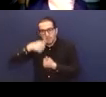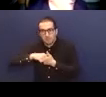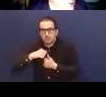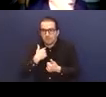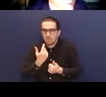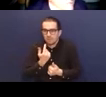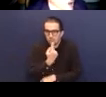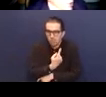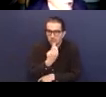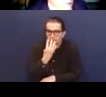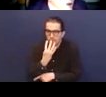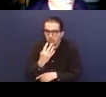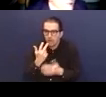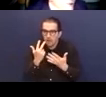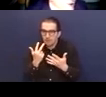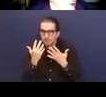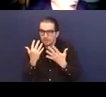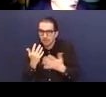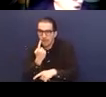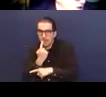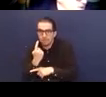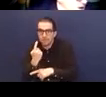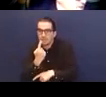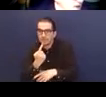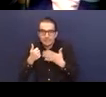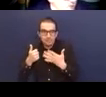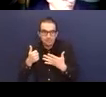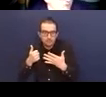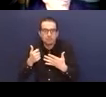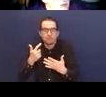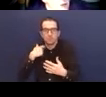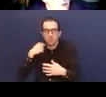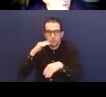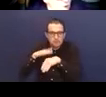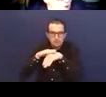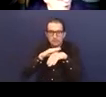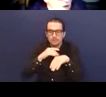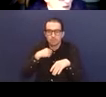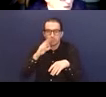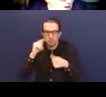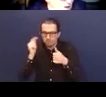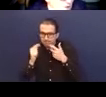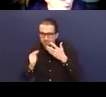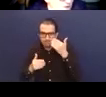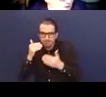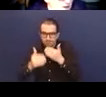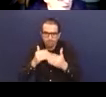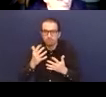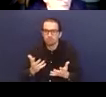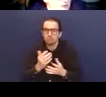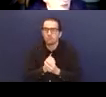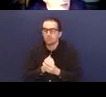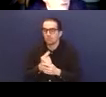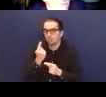is poverty. We have none for hunger, none for health. 4 is equality of